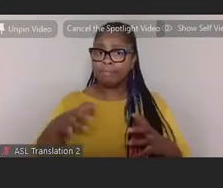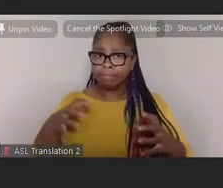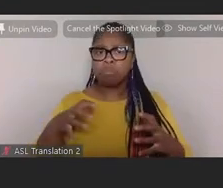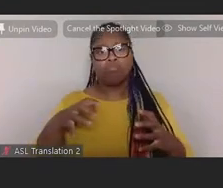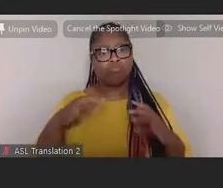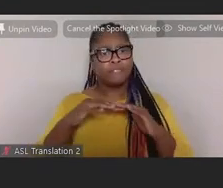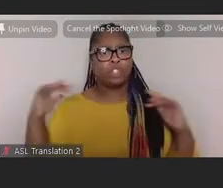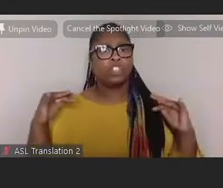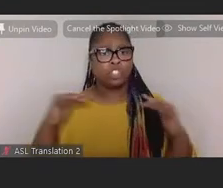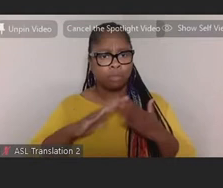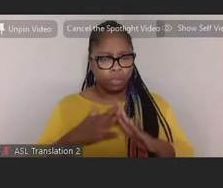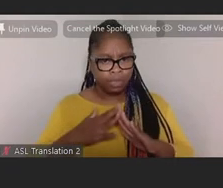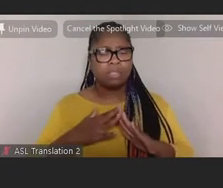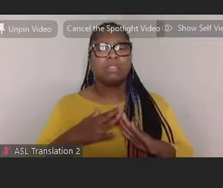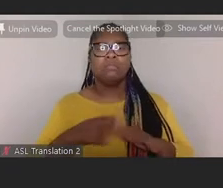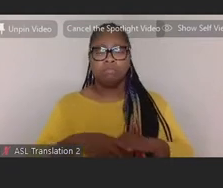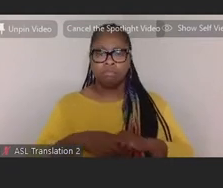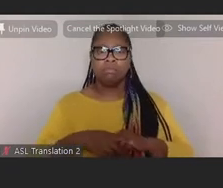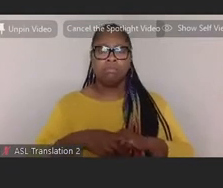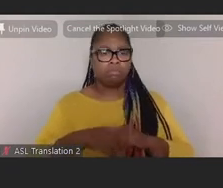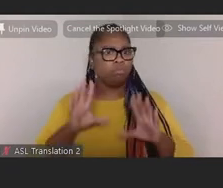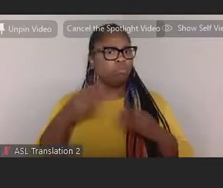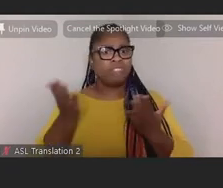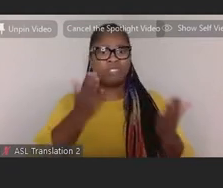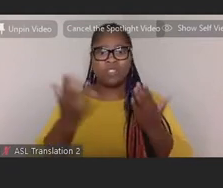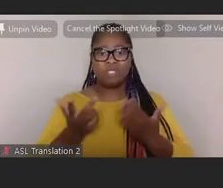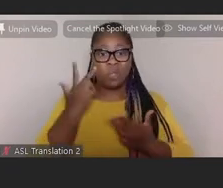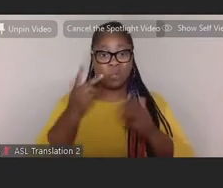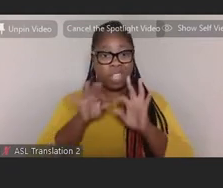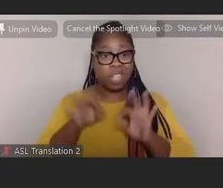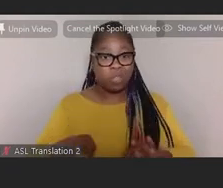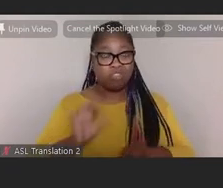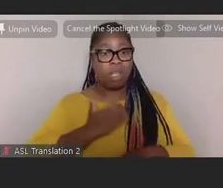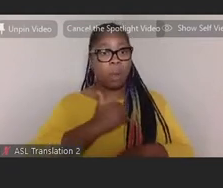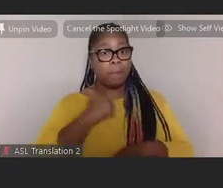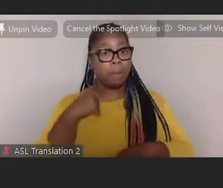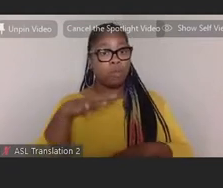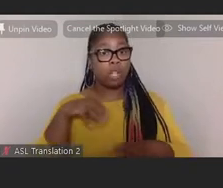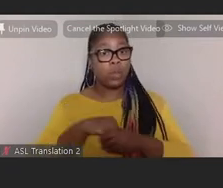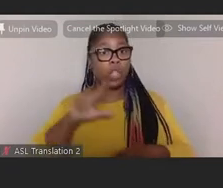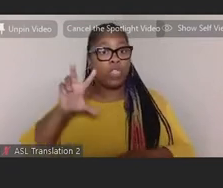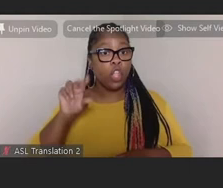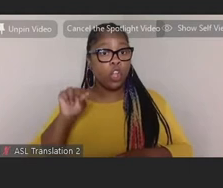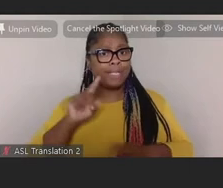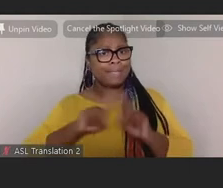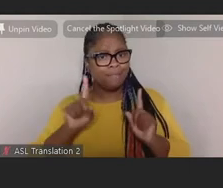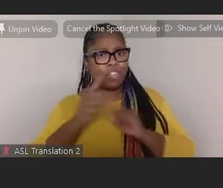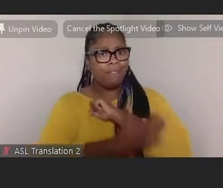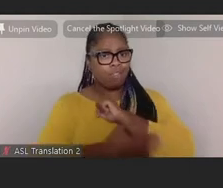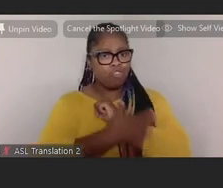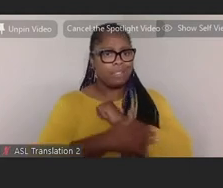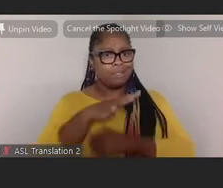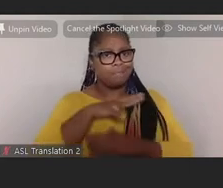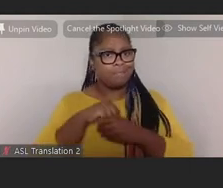diverse community. It conducts services in three languages. Our membership includes about 30 nationalities.